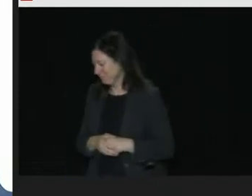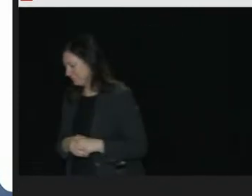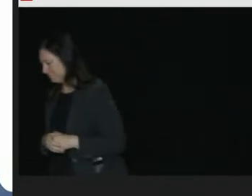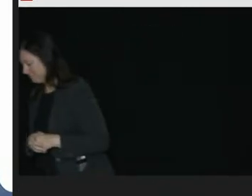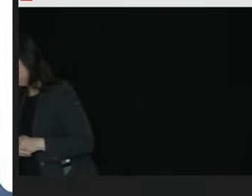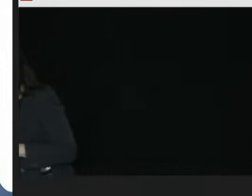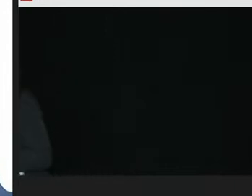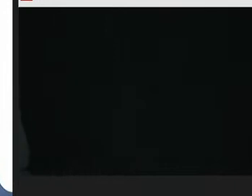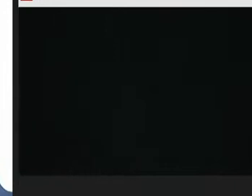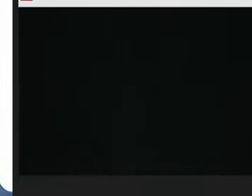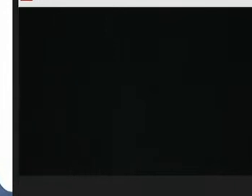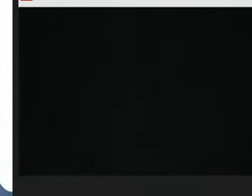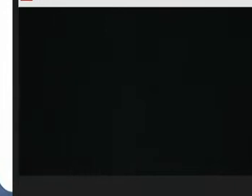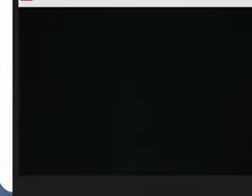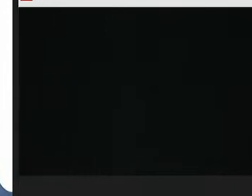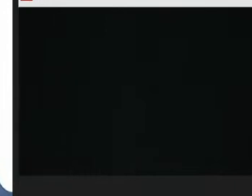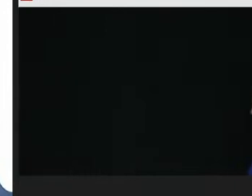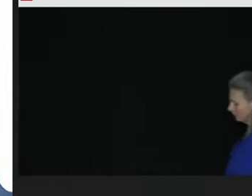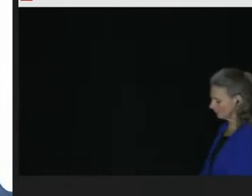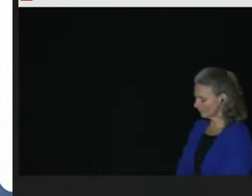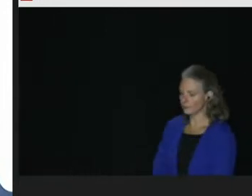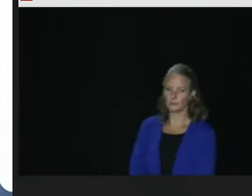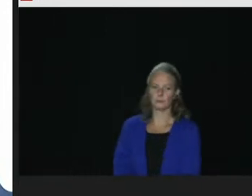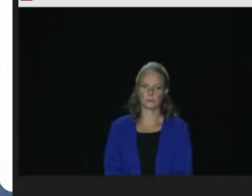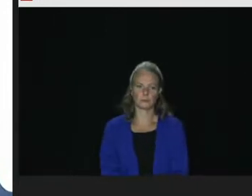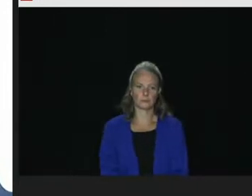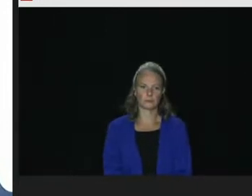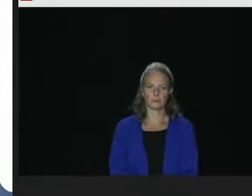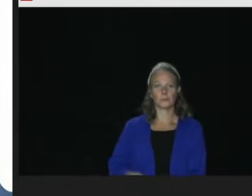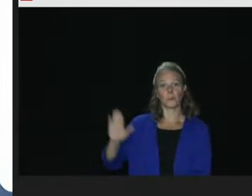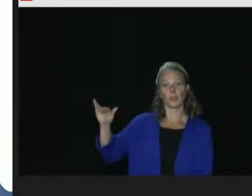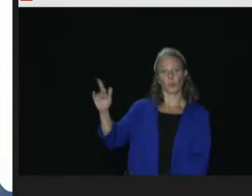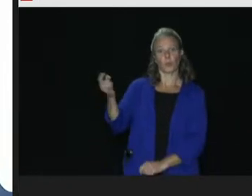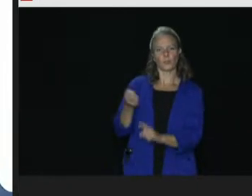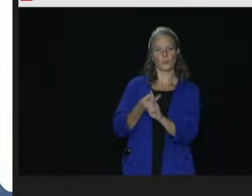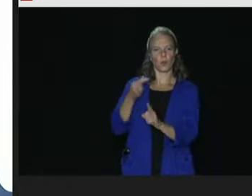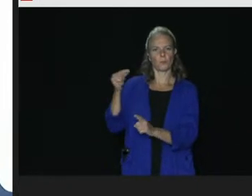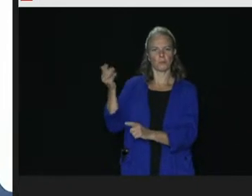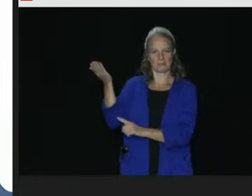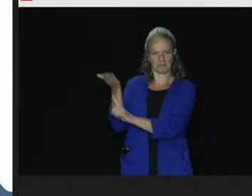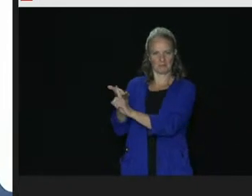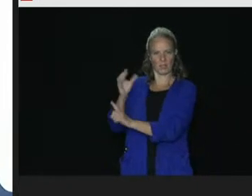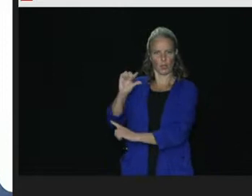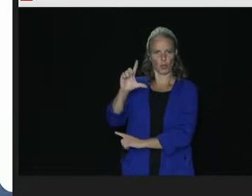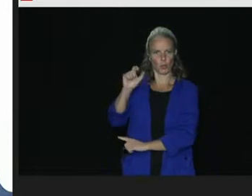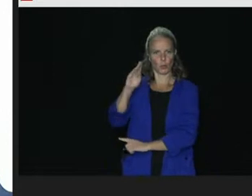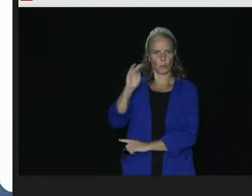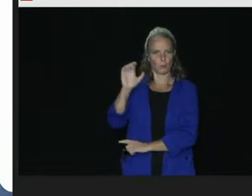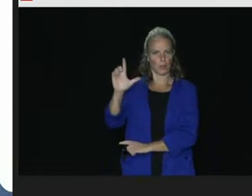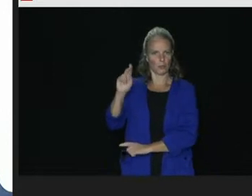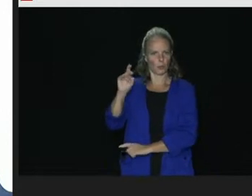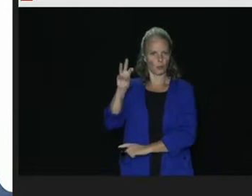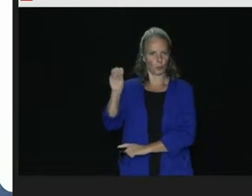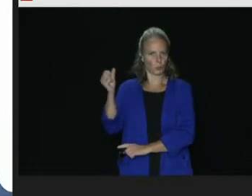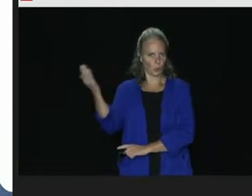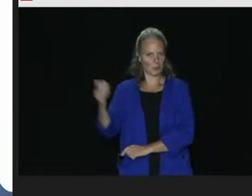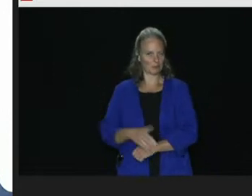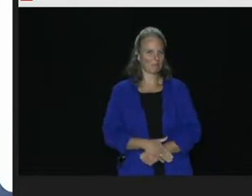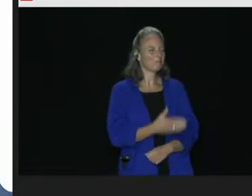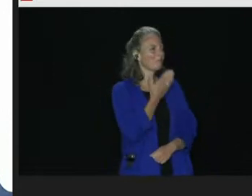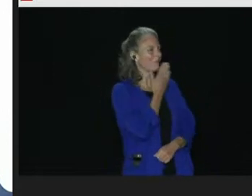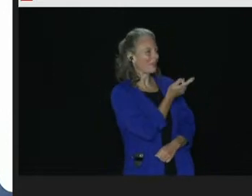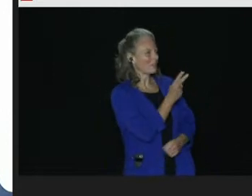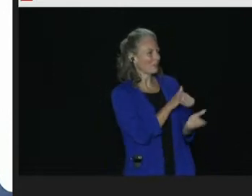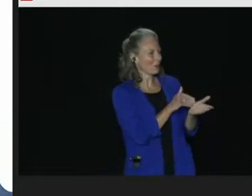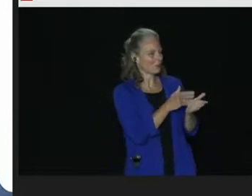The next question is from Mike Couture from Global News. Please go ahead. Doctors, thank you very much for doing this. I wanted to ask